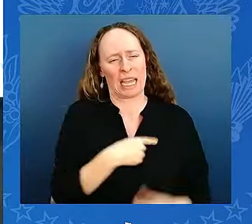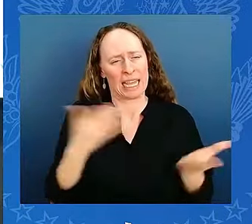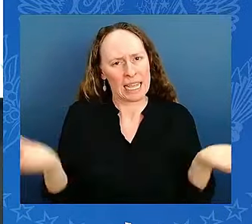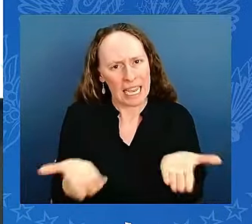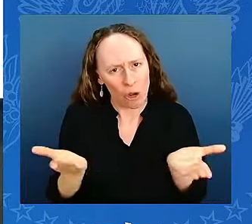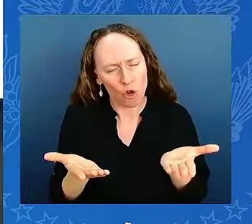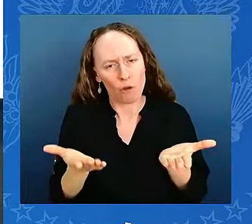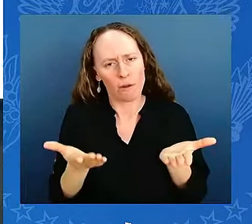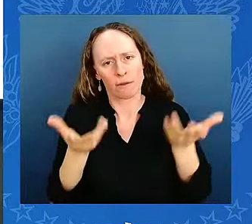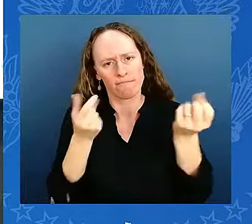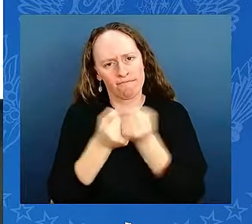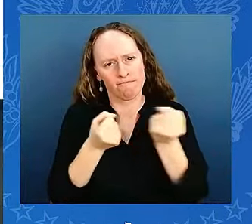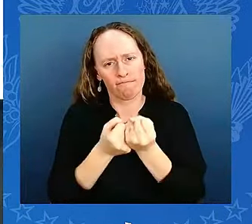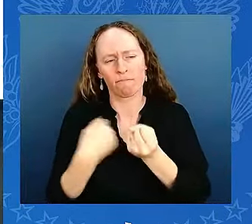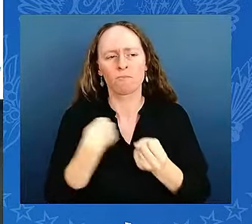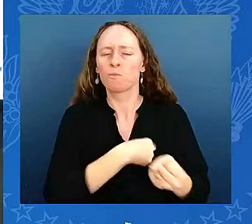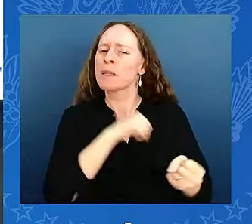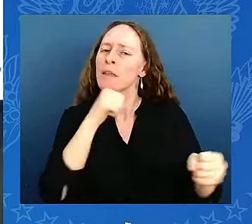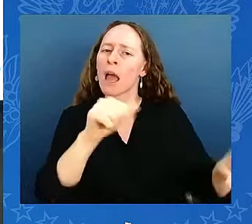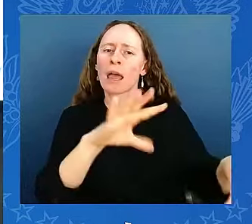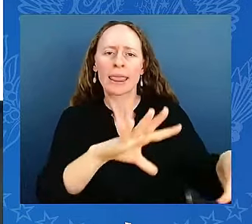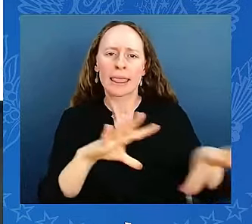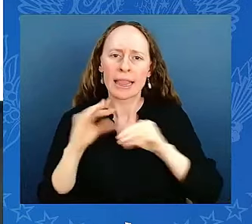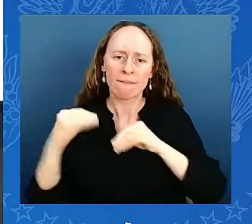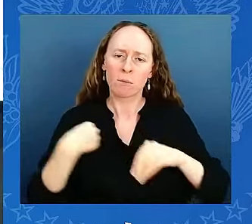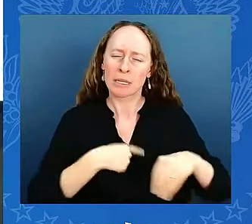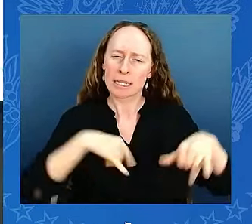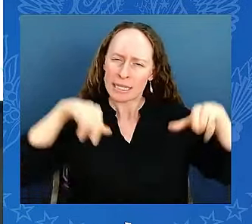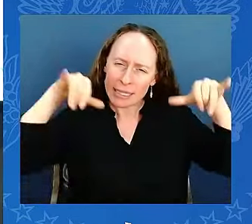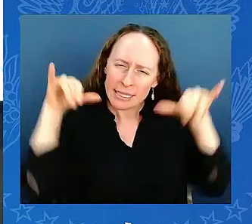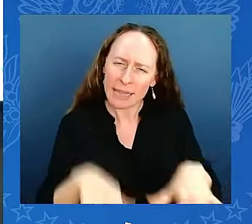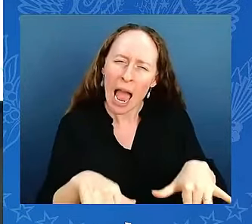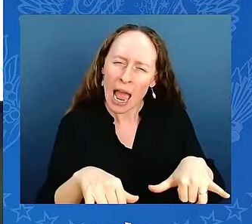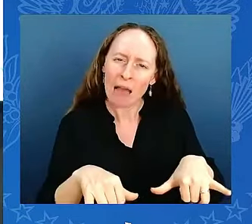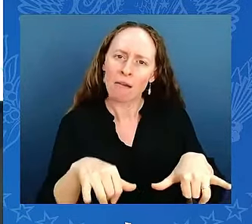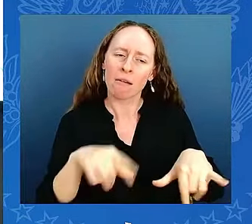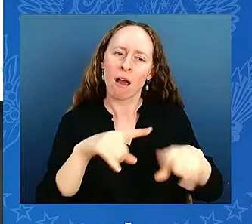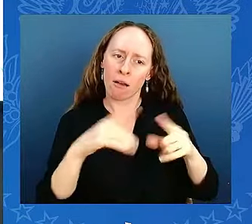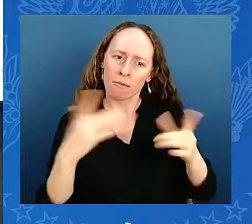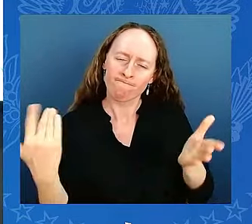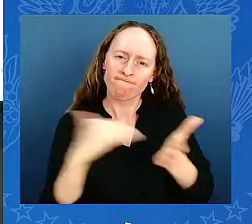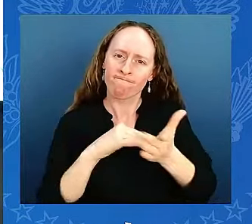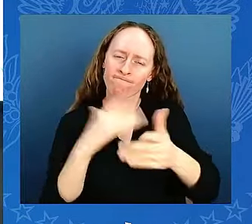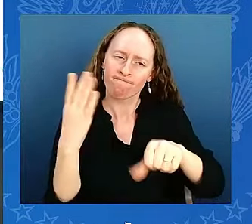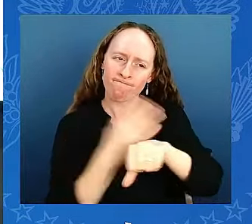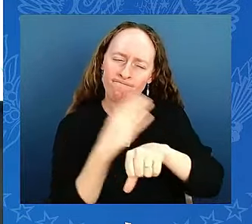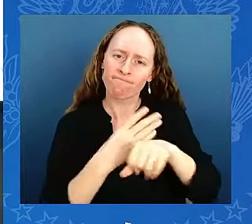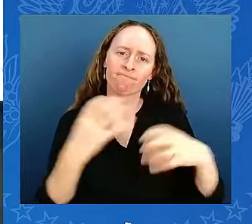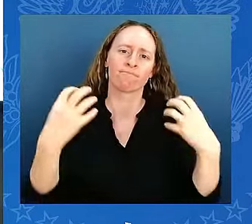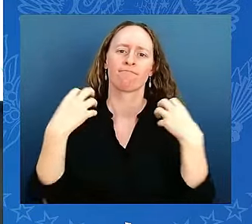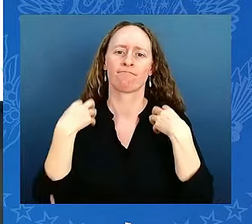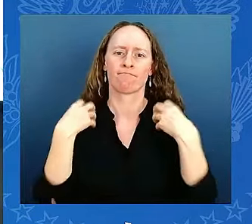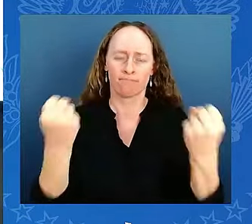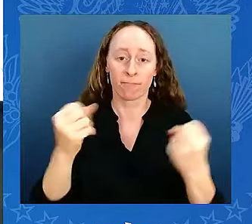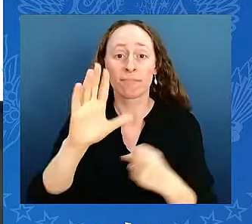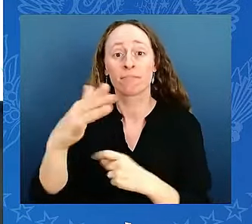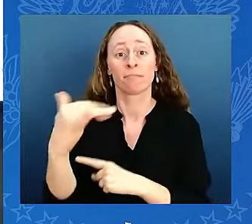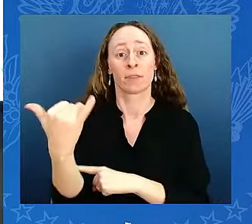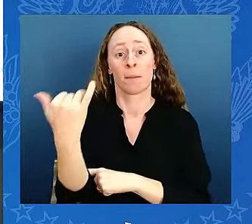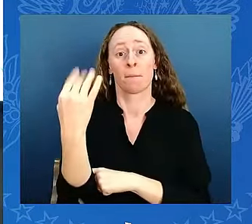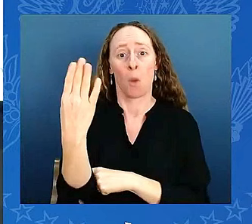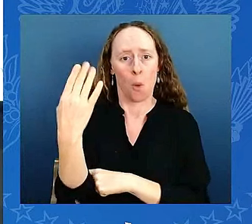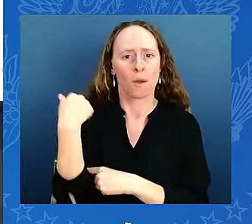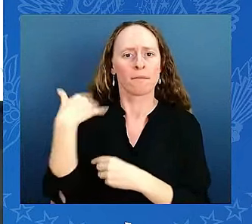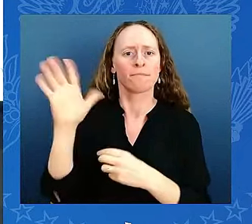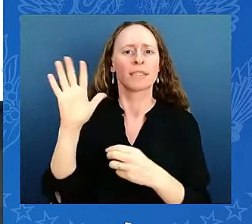completely. You know, we're in a situation where earlier this morning, I met with state and local police in Greenville,